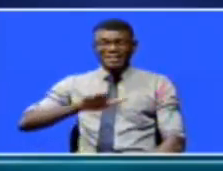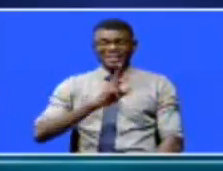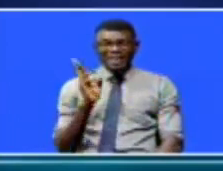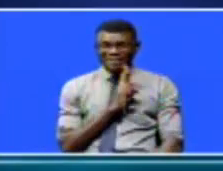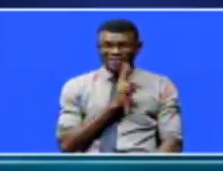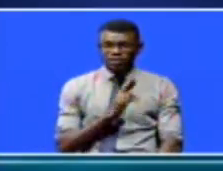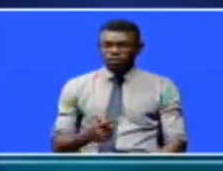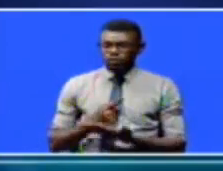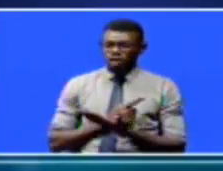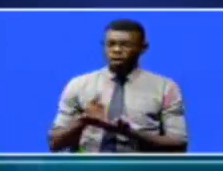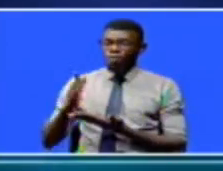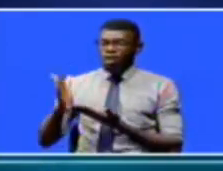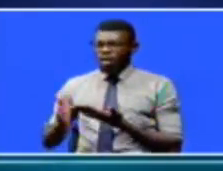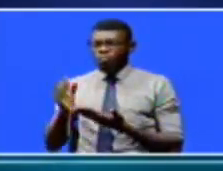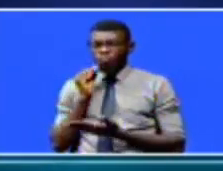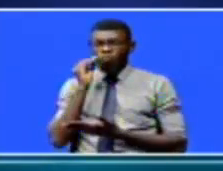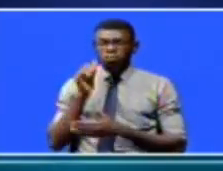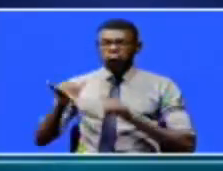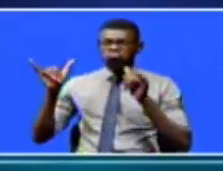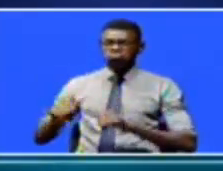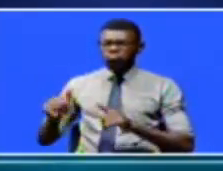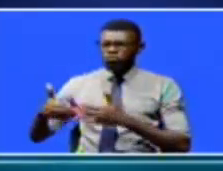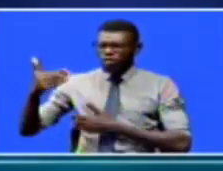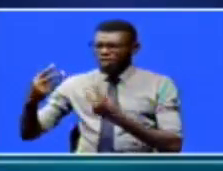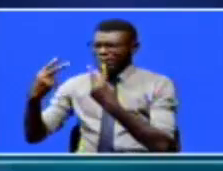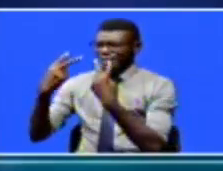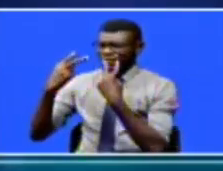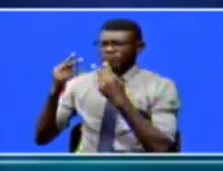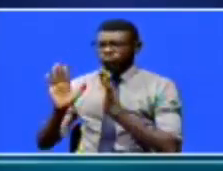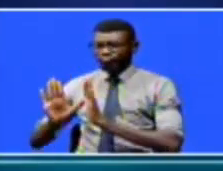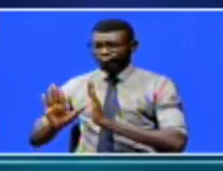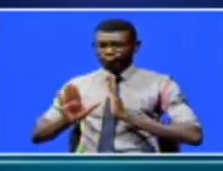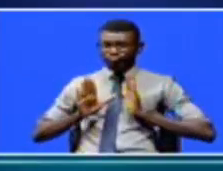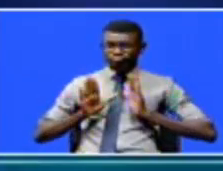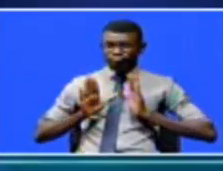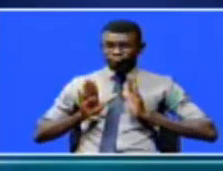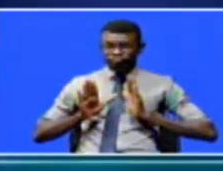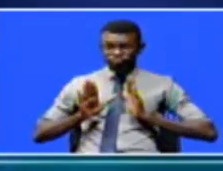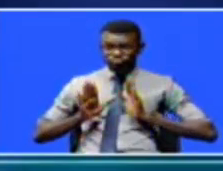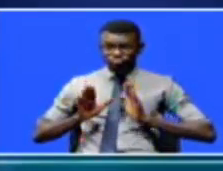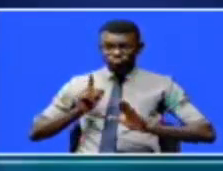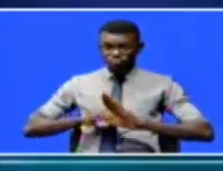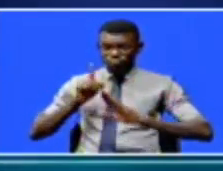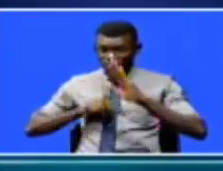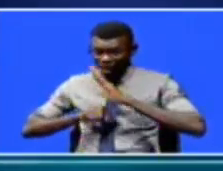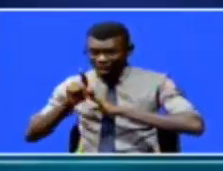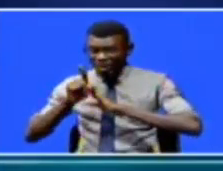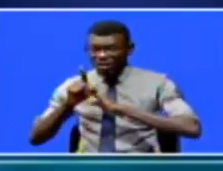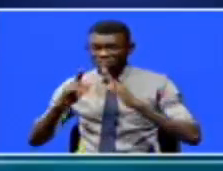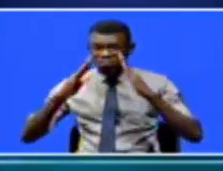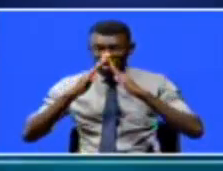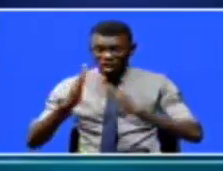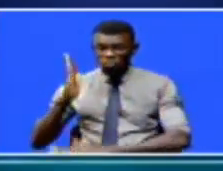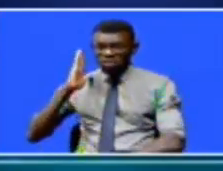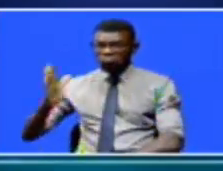weekends when I stay at home, they think so. So they try to avoid me. Normally they just say, when you come in, you go to your house directly, you never